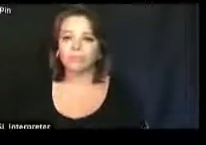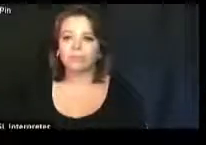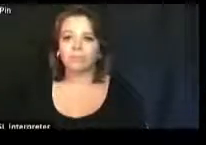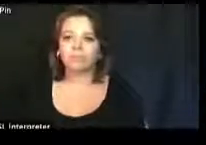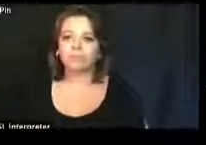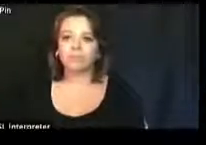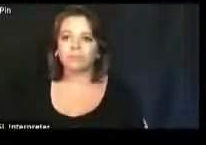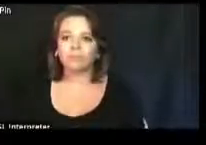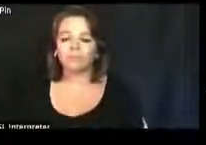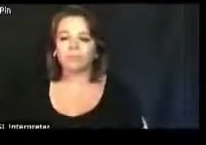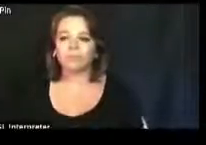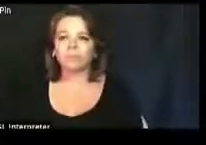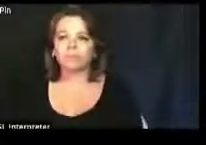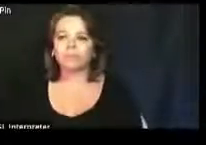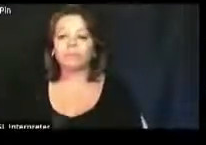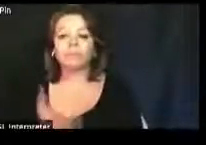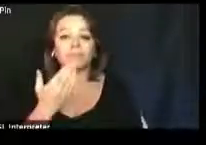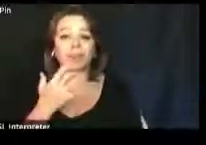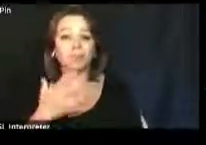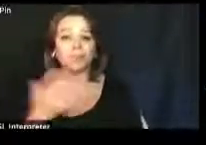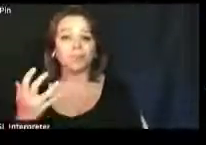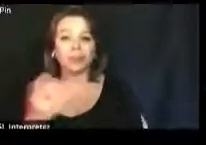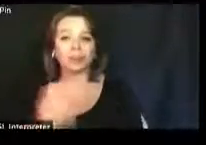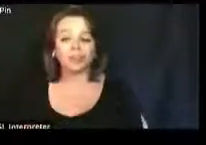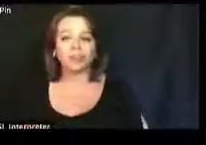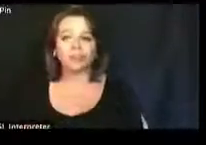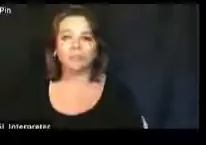Thank you so much.